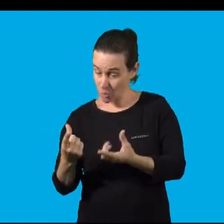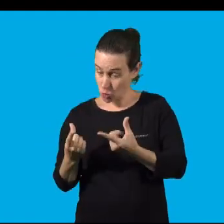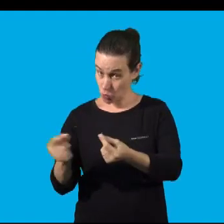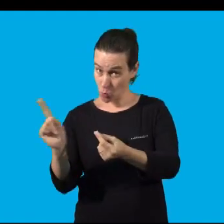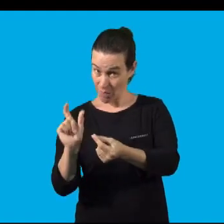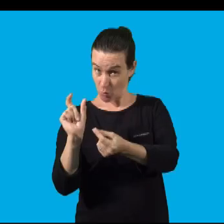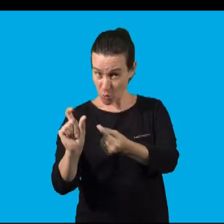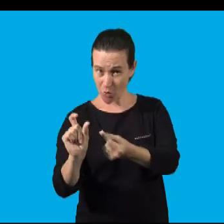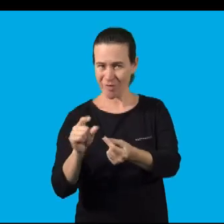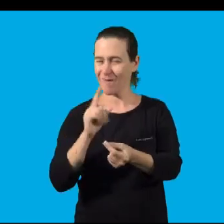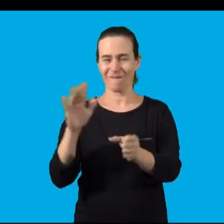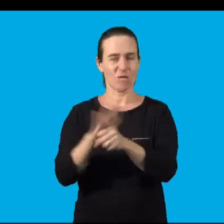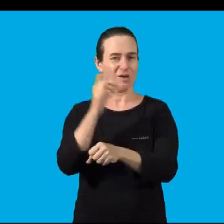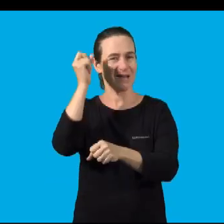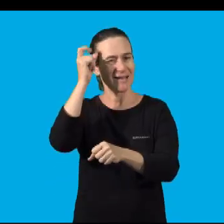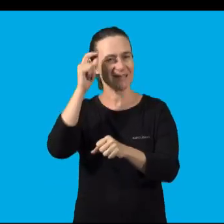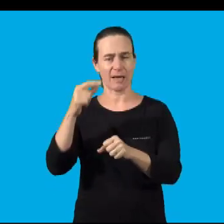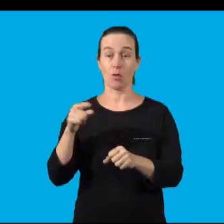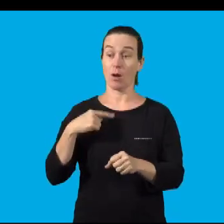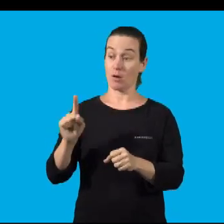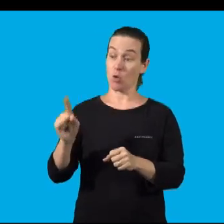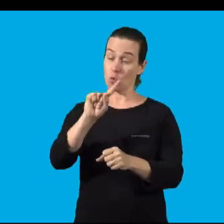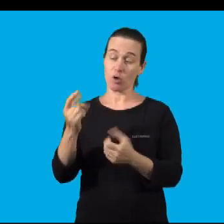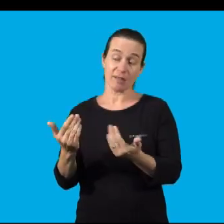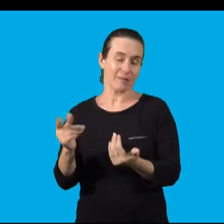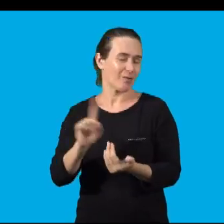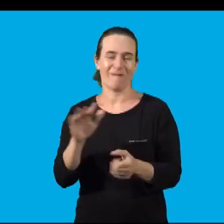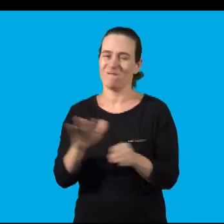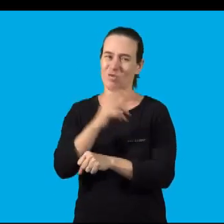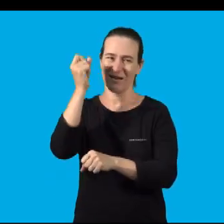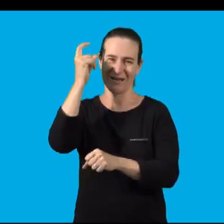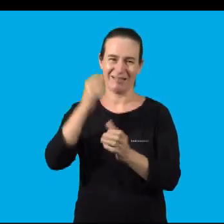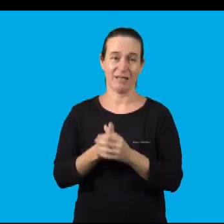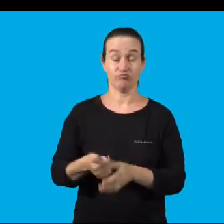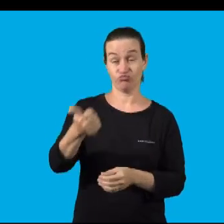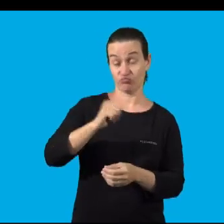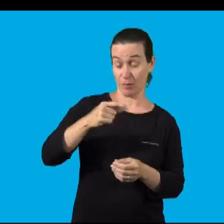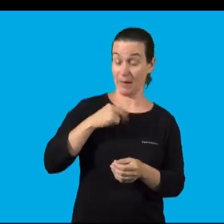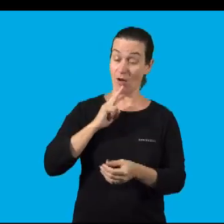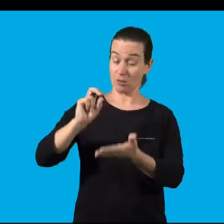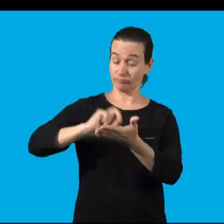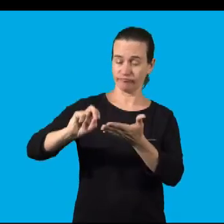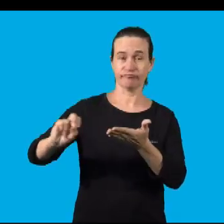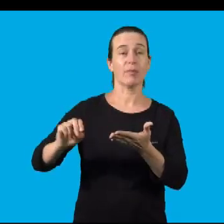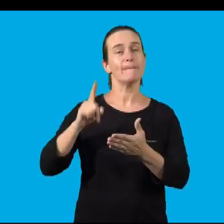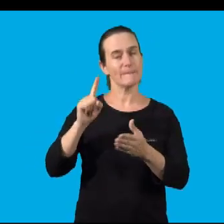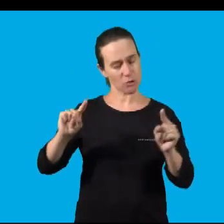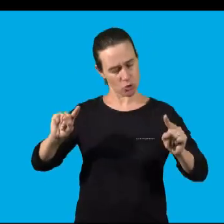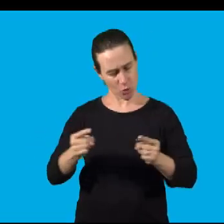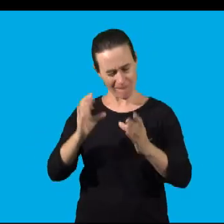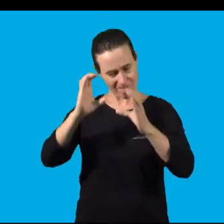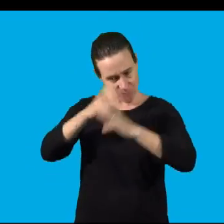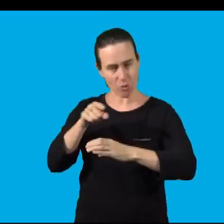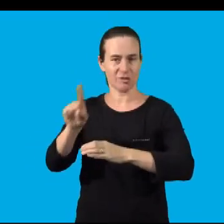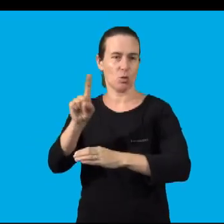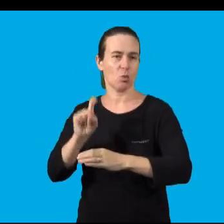question verbs and do not know what is expected of them. The responses should be kept concise